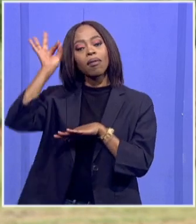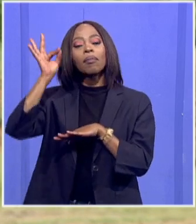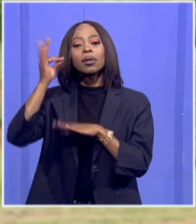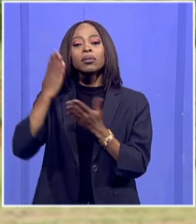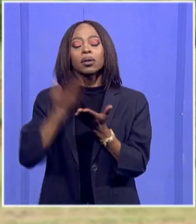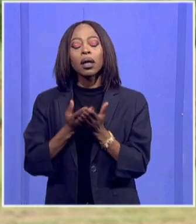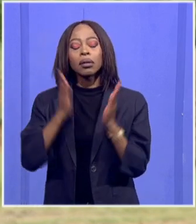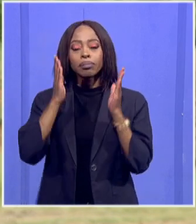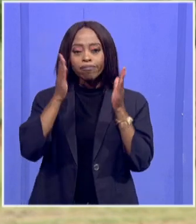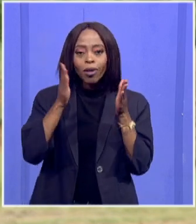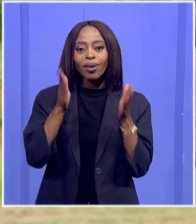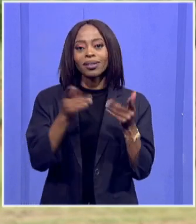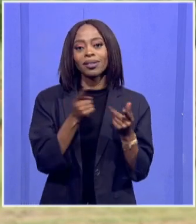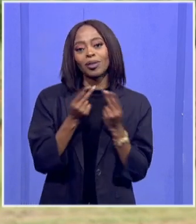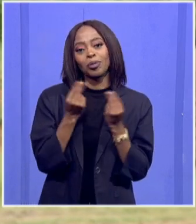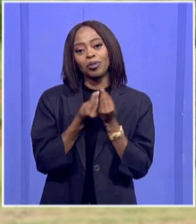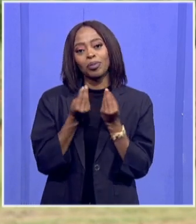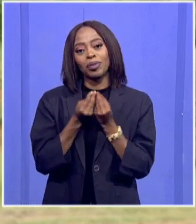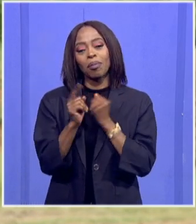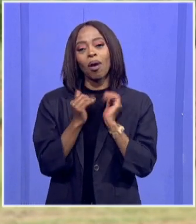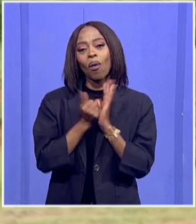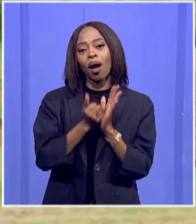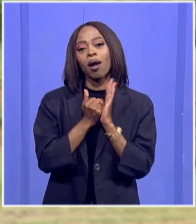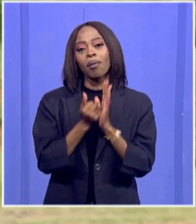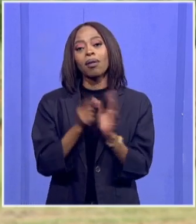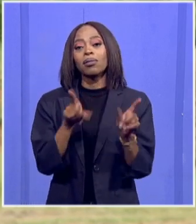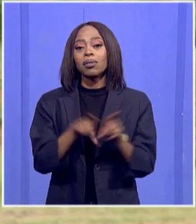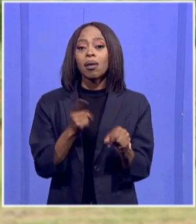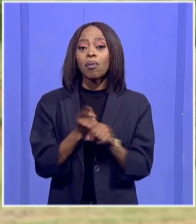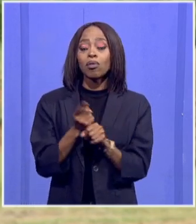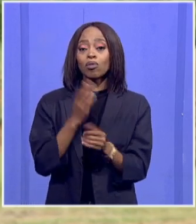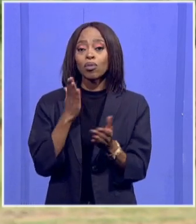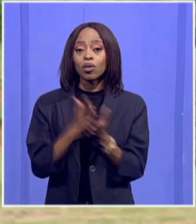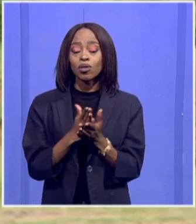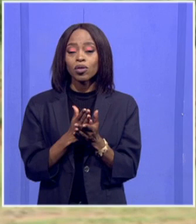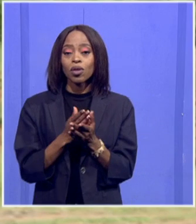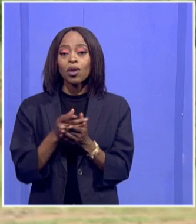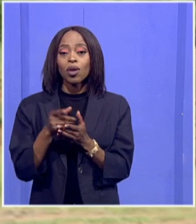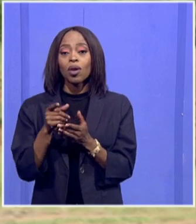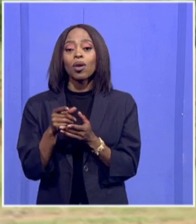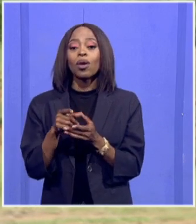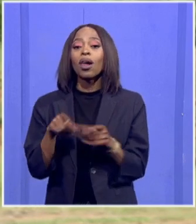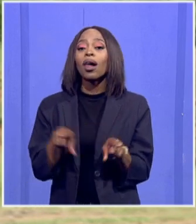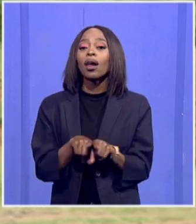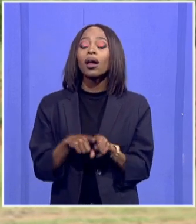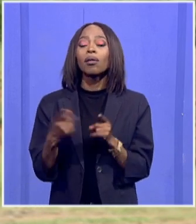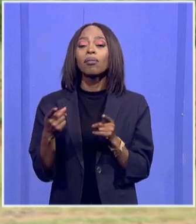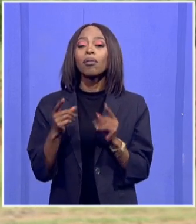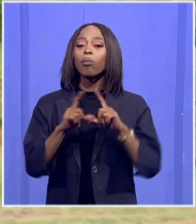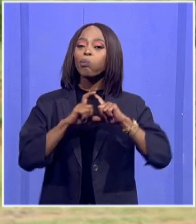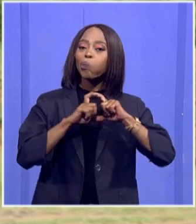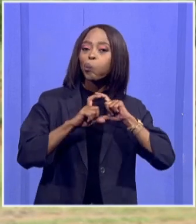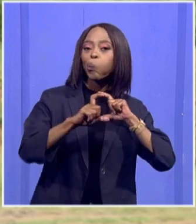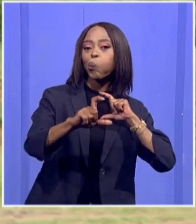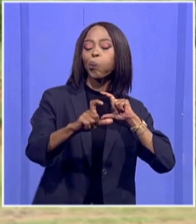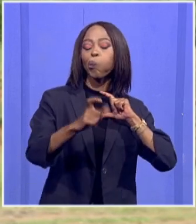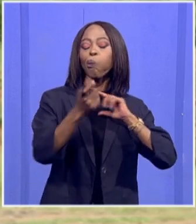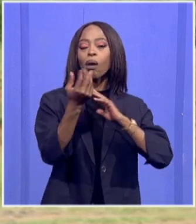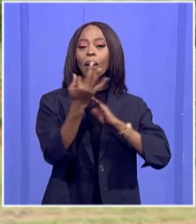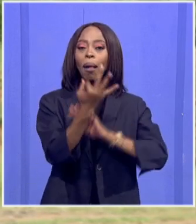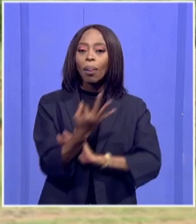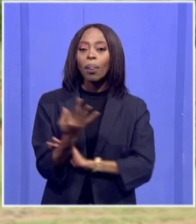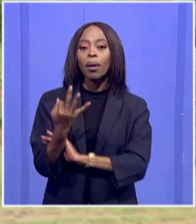the government actually do something about helping, and also ensuring that the container that is believed that the 3